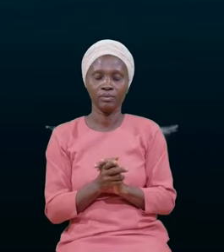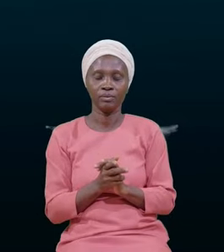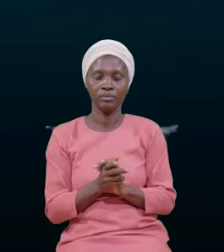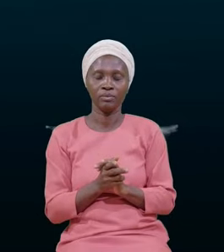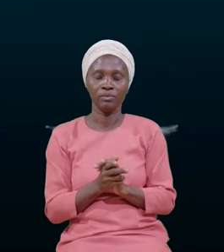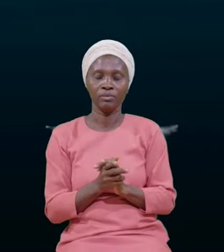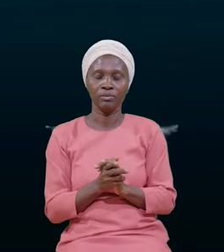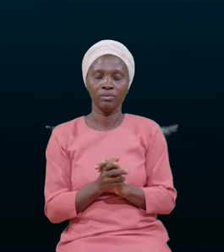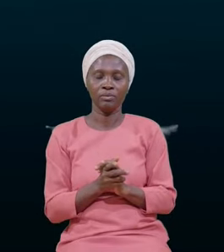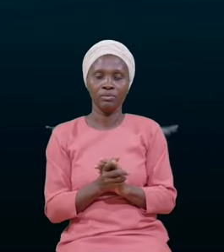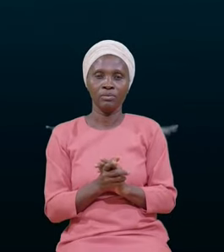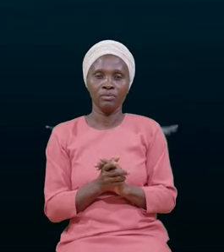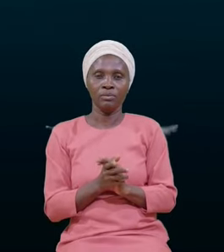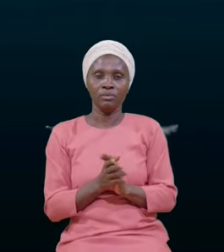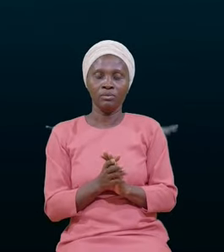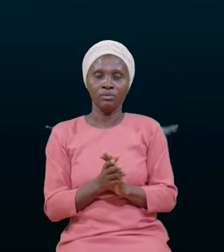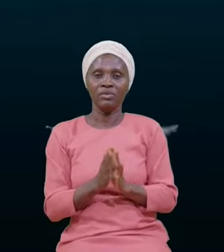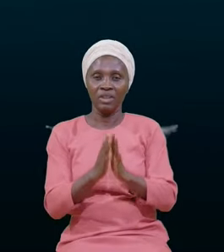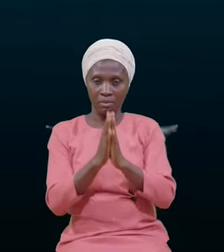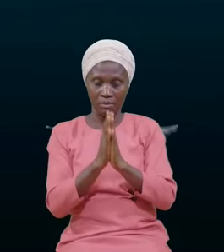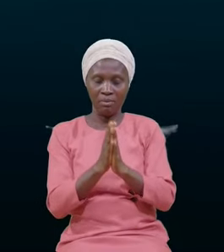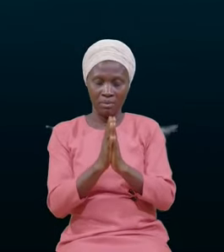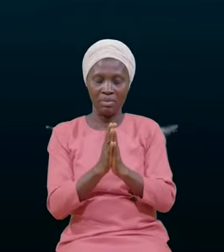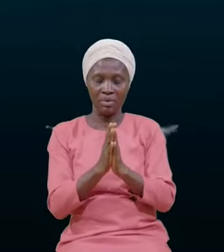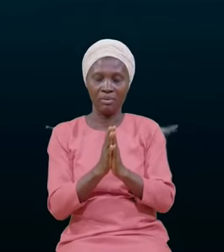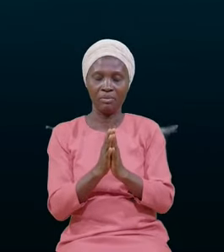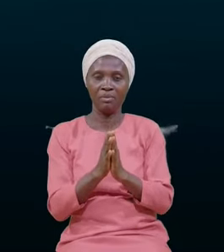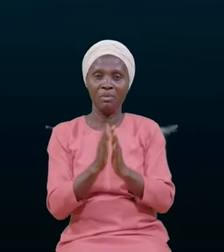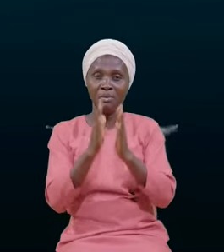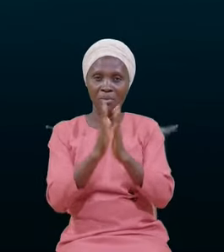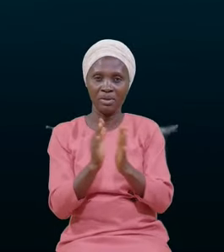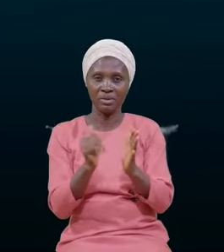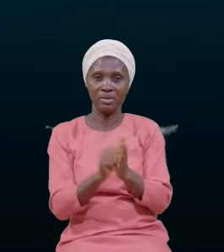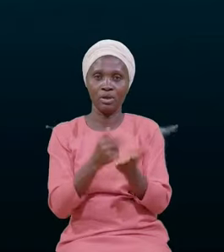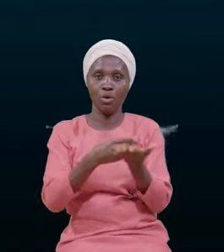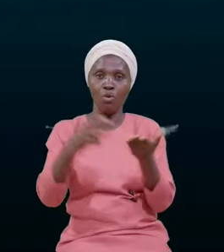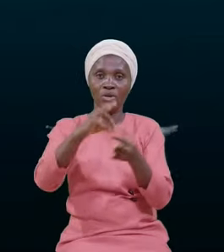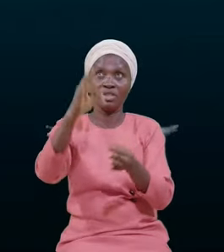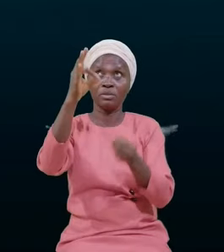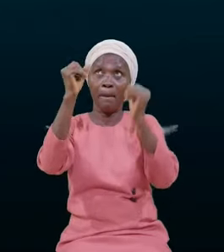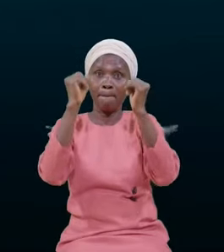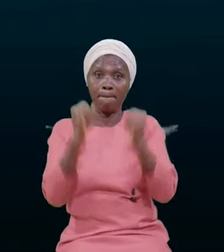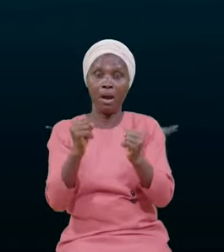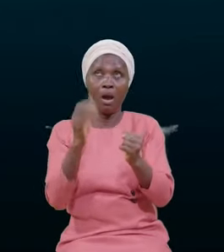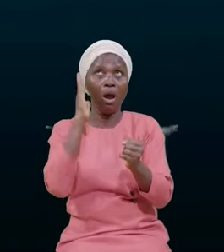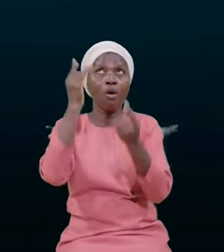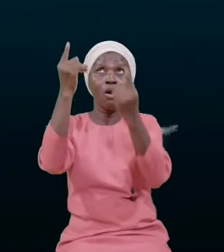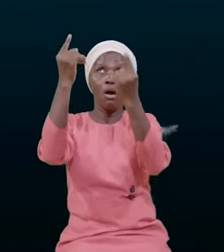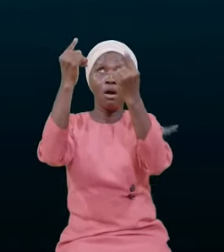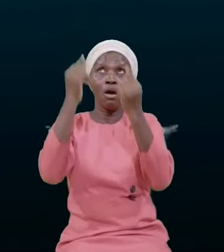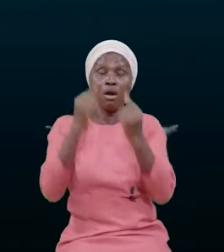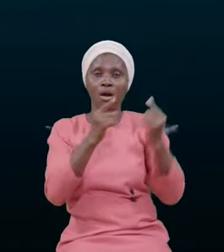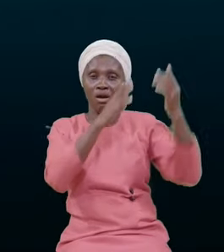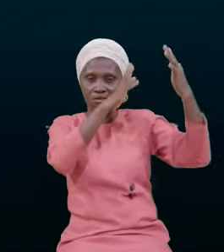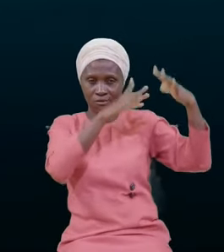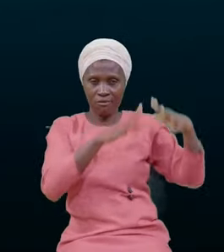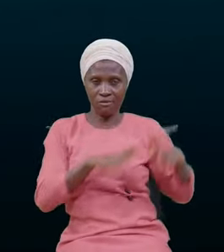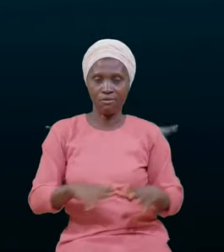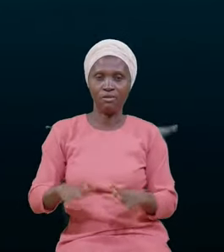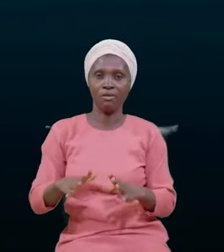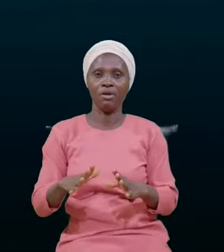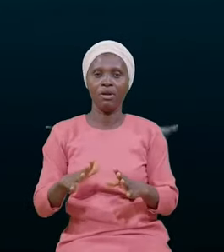morning let's pray for the flow of the holy spirit in our means let's pray for the touch of the holy spirit in our